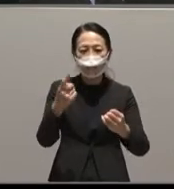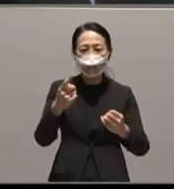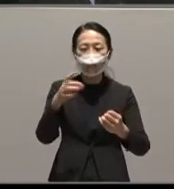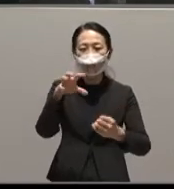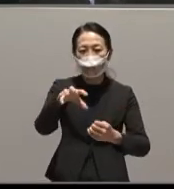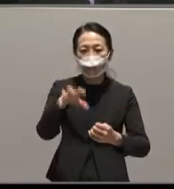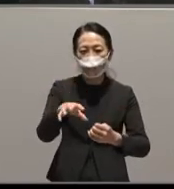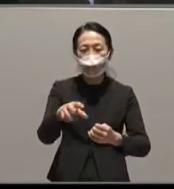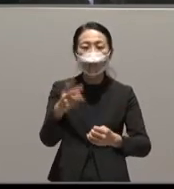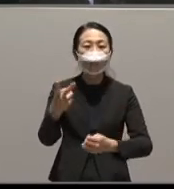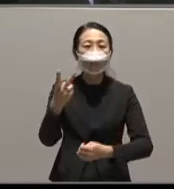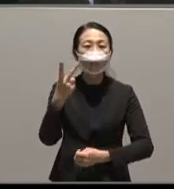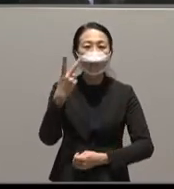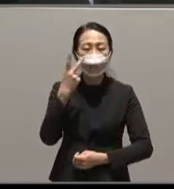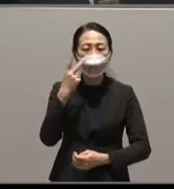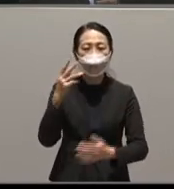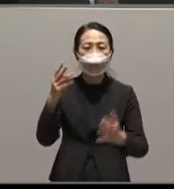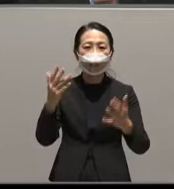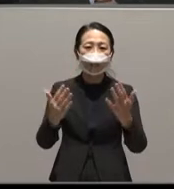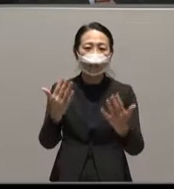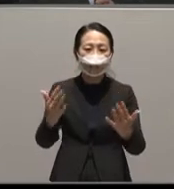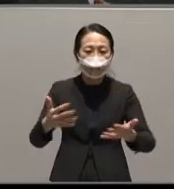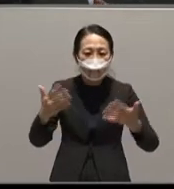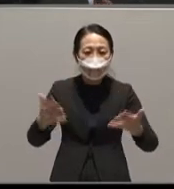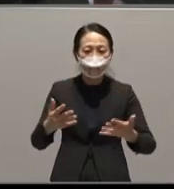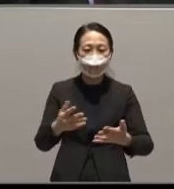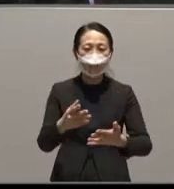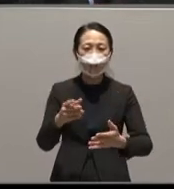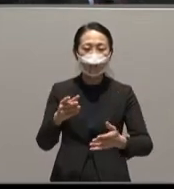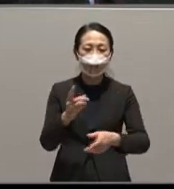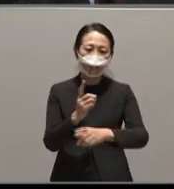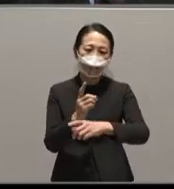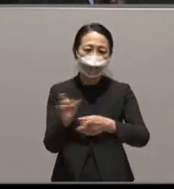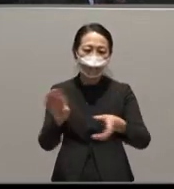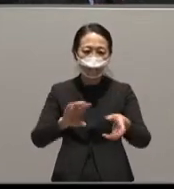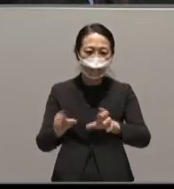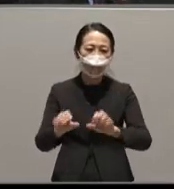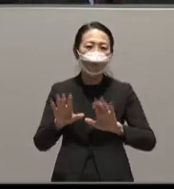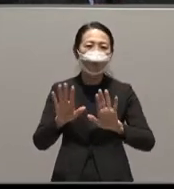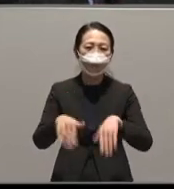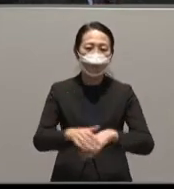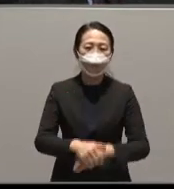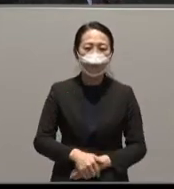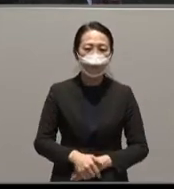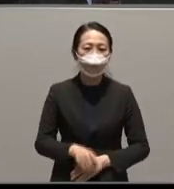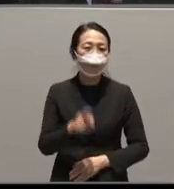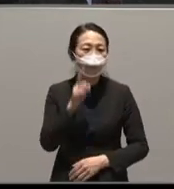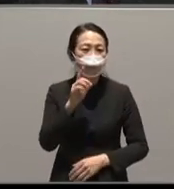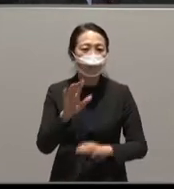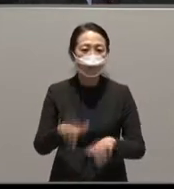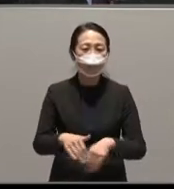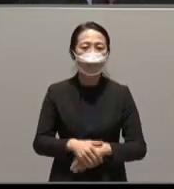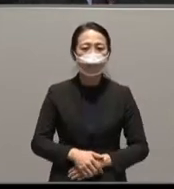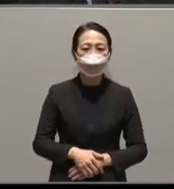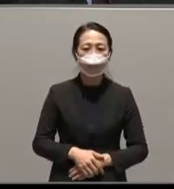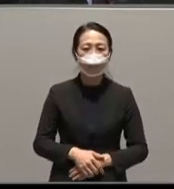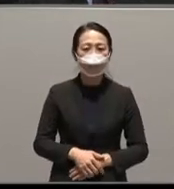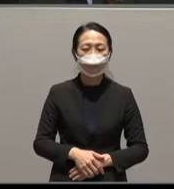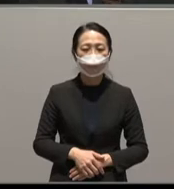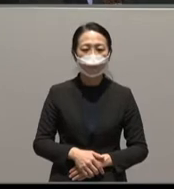2006, a second experiment was done in Akasawa Natural Recreation Forest. In